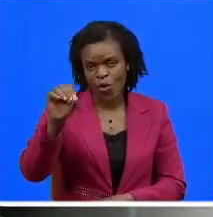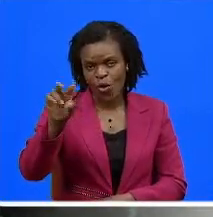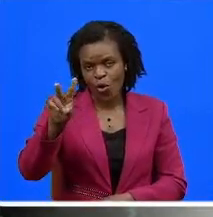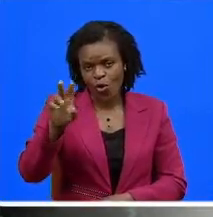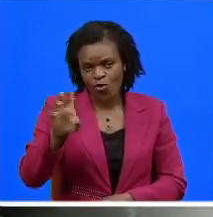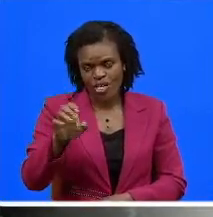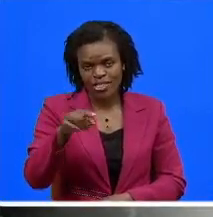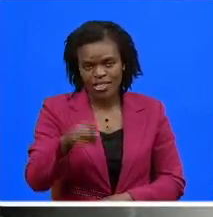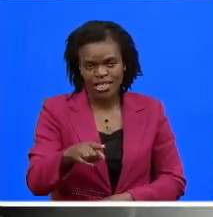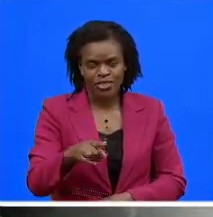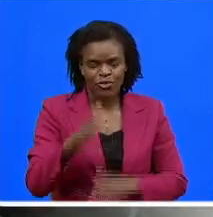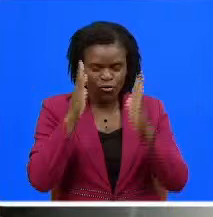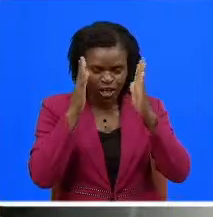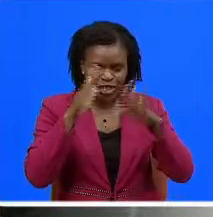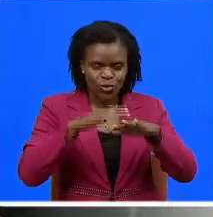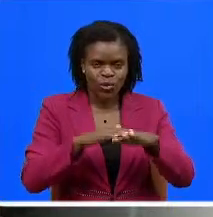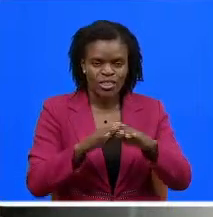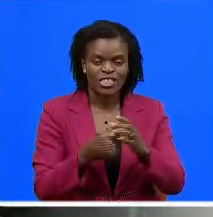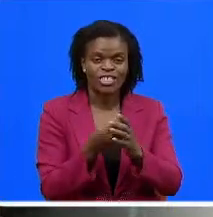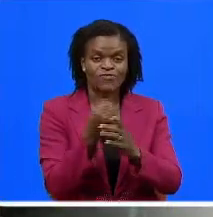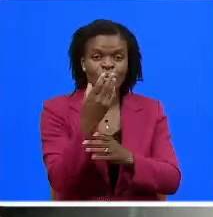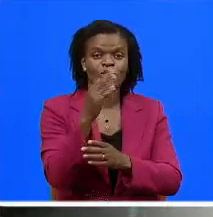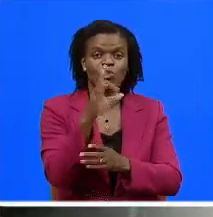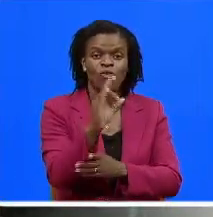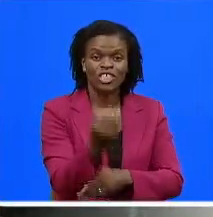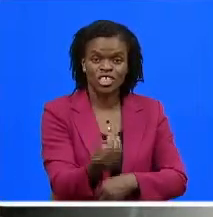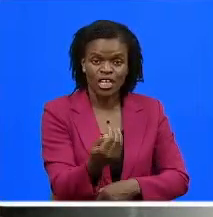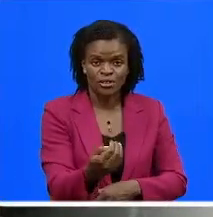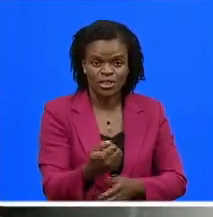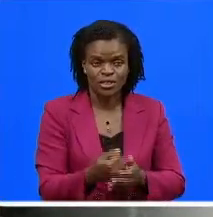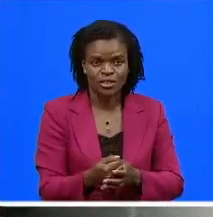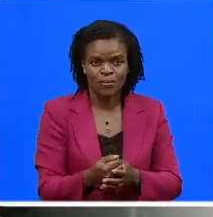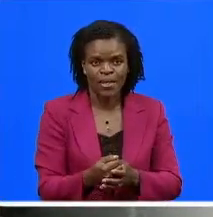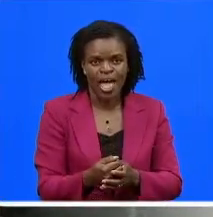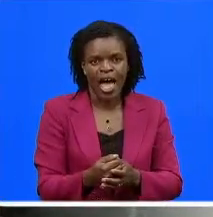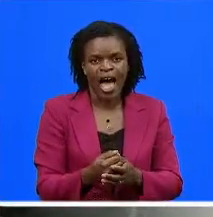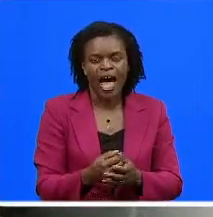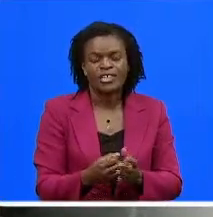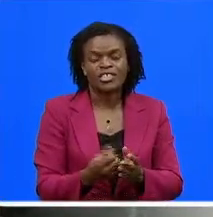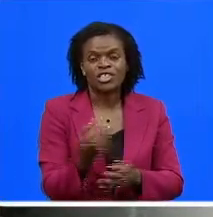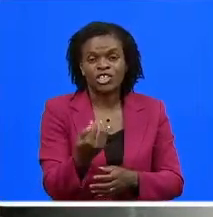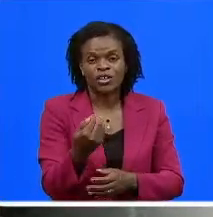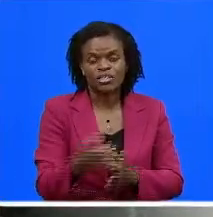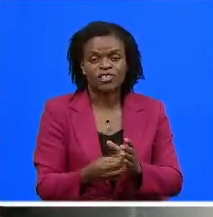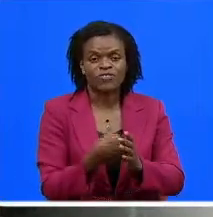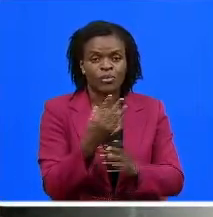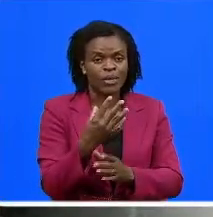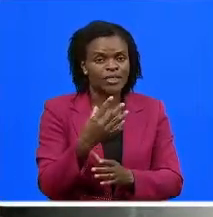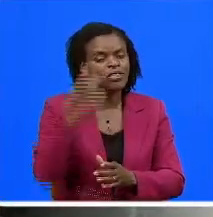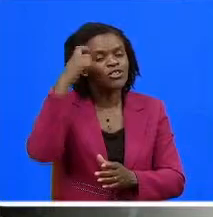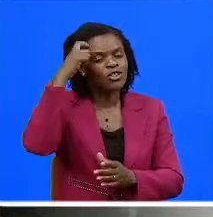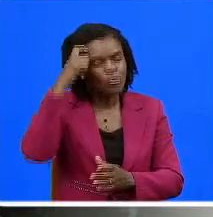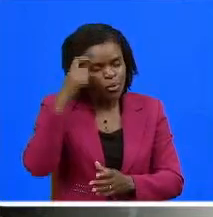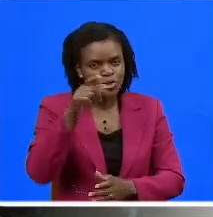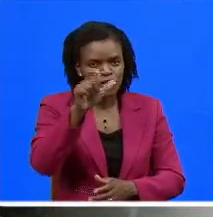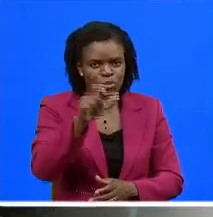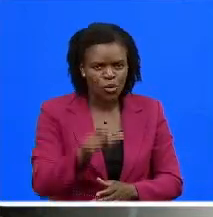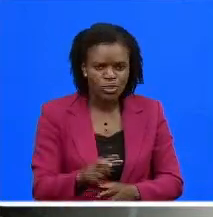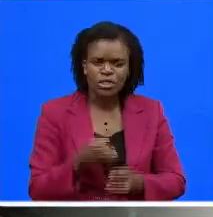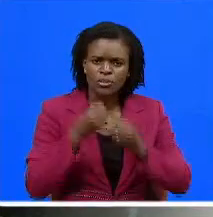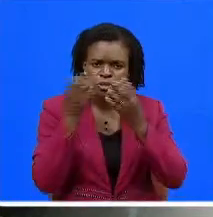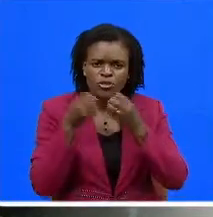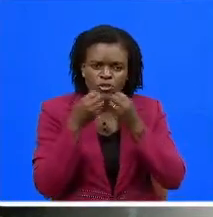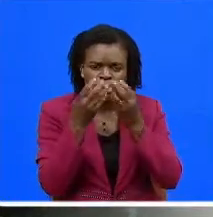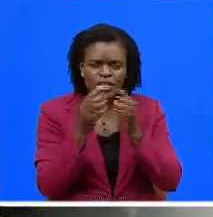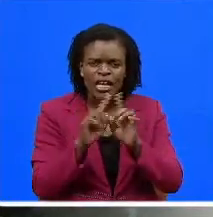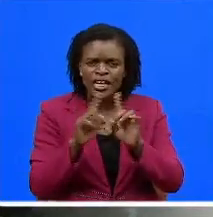who specializes in the development of children. He was a child development specialist rather, and we're going to be enlightened. Is there a difference between development